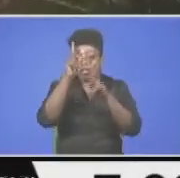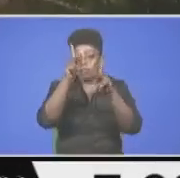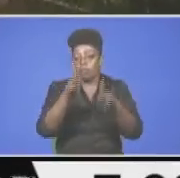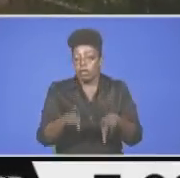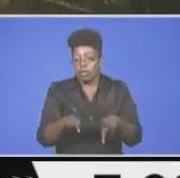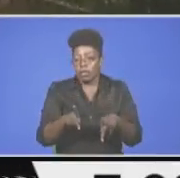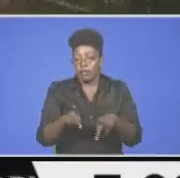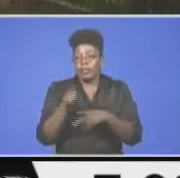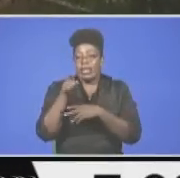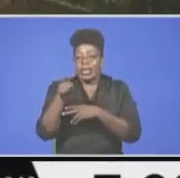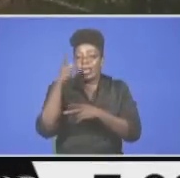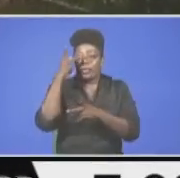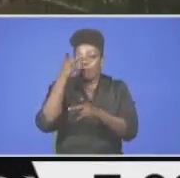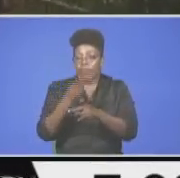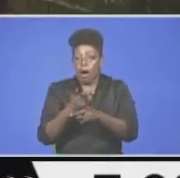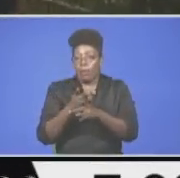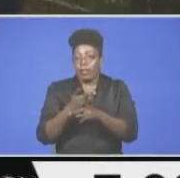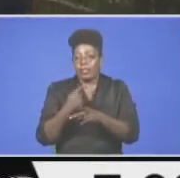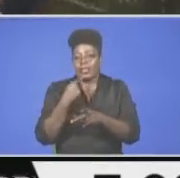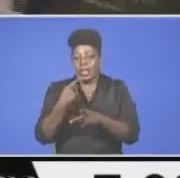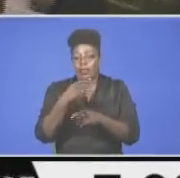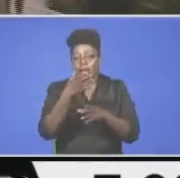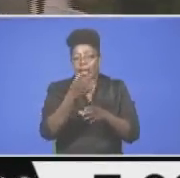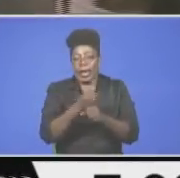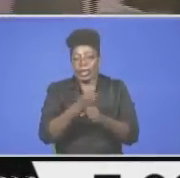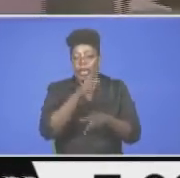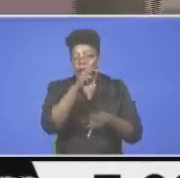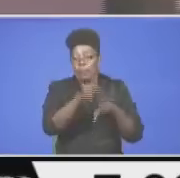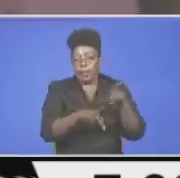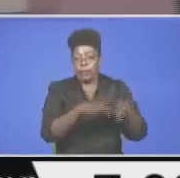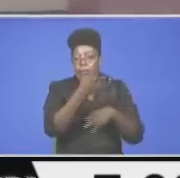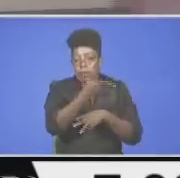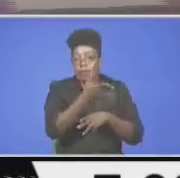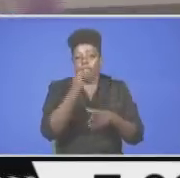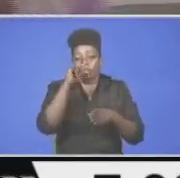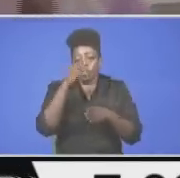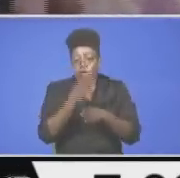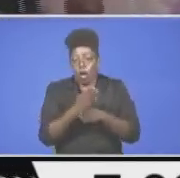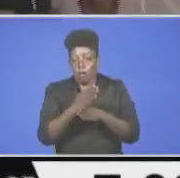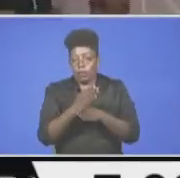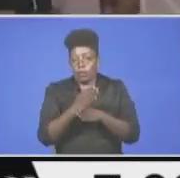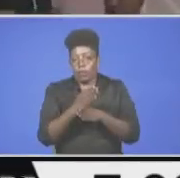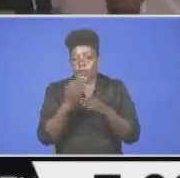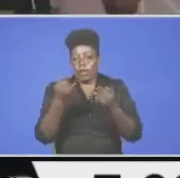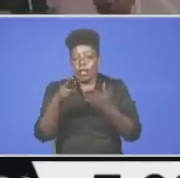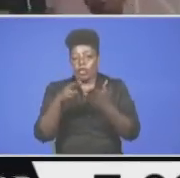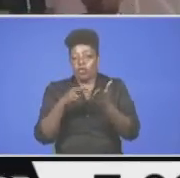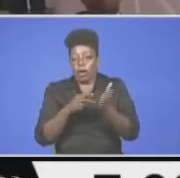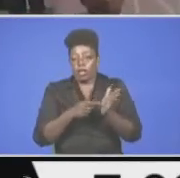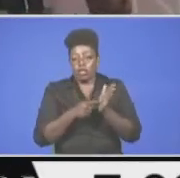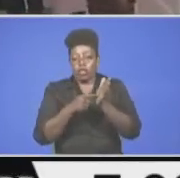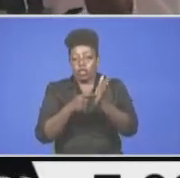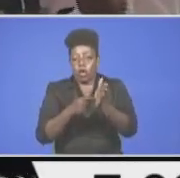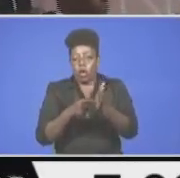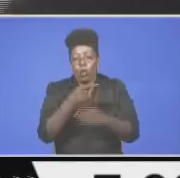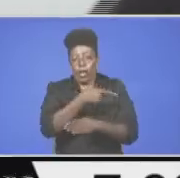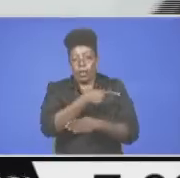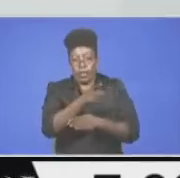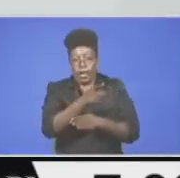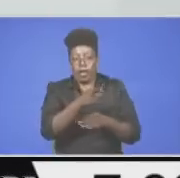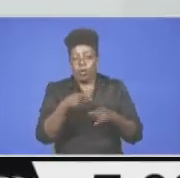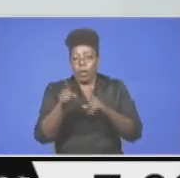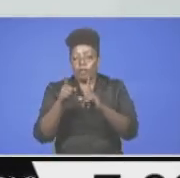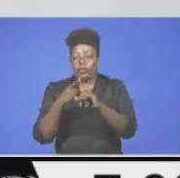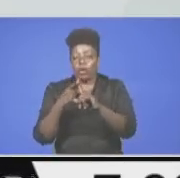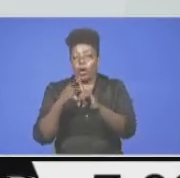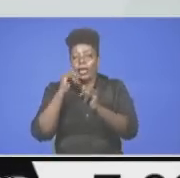on the promise that he would get them jobs and uniforms at the mega resort. However, court records show that when the complainants showed up at Bahama for the